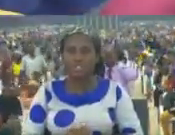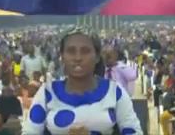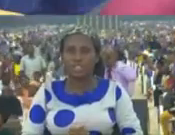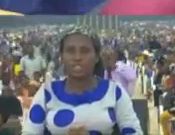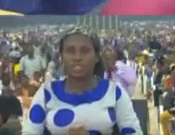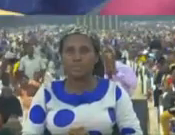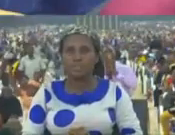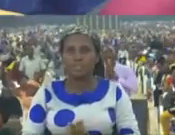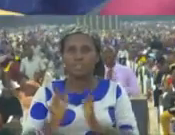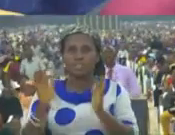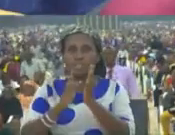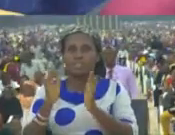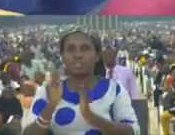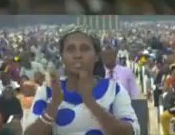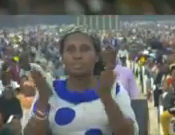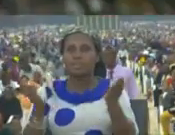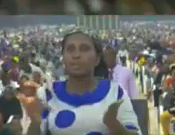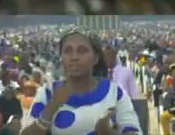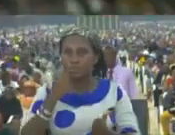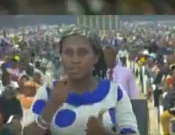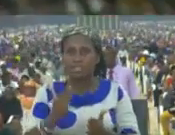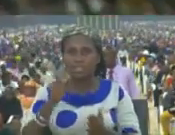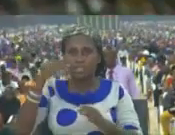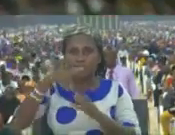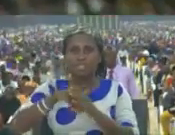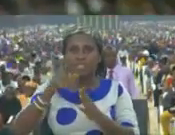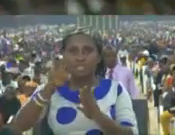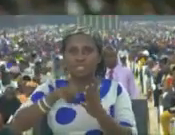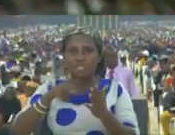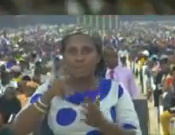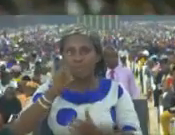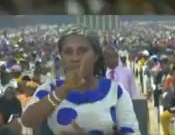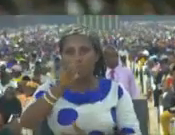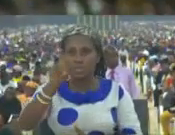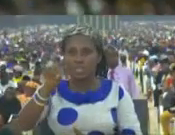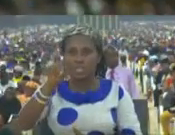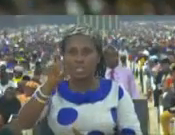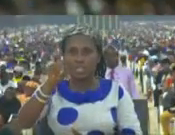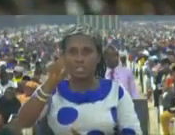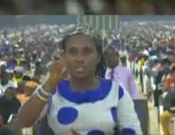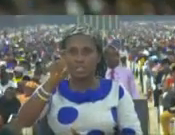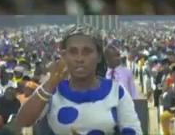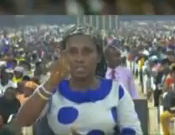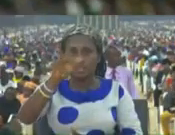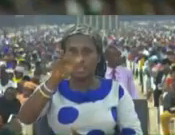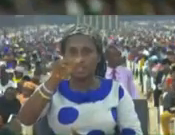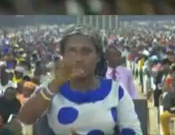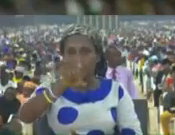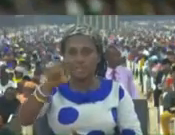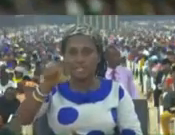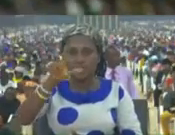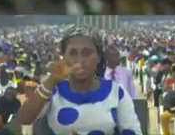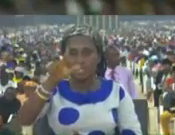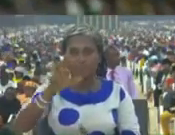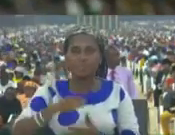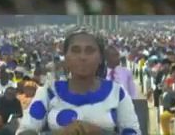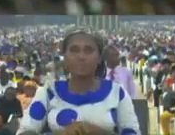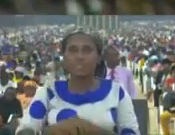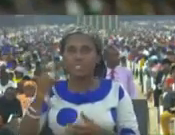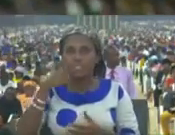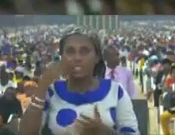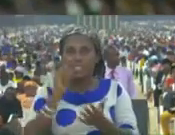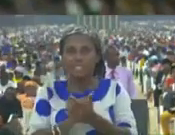The Bible says in Psalm 113 verse 3, Psalm 113 verse 3, it says, from